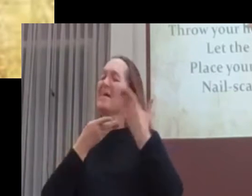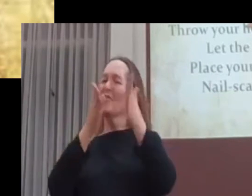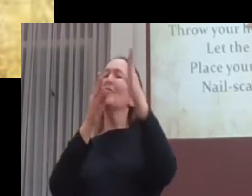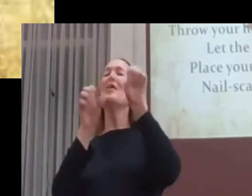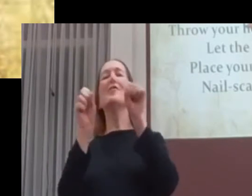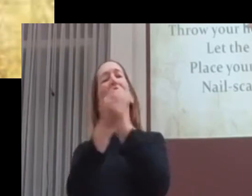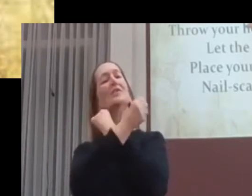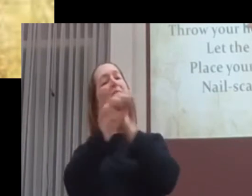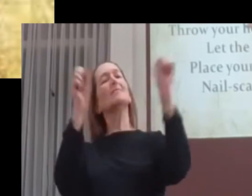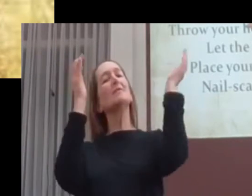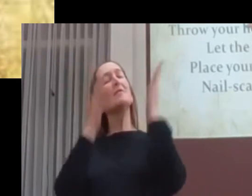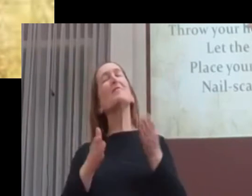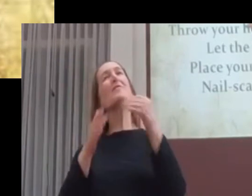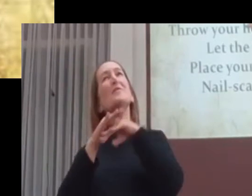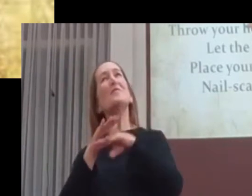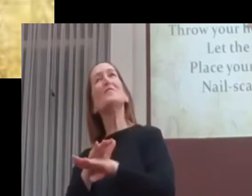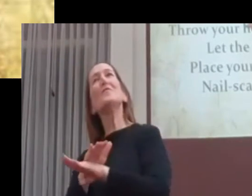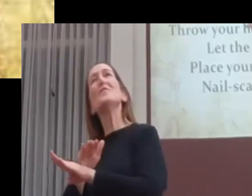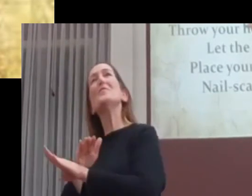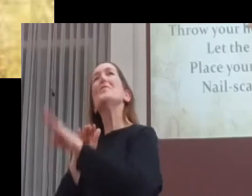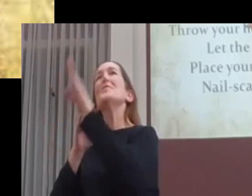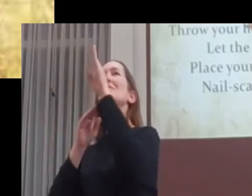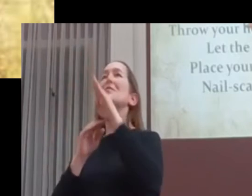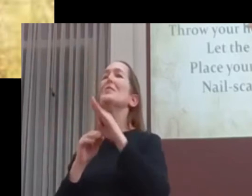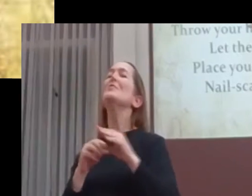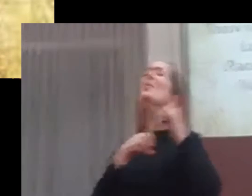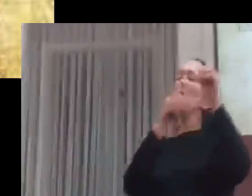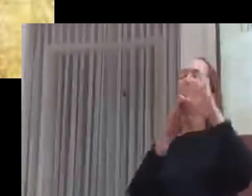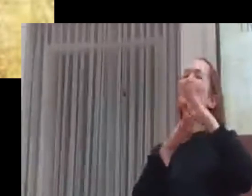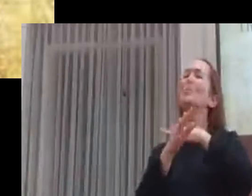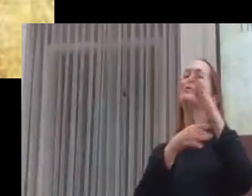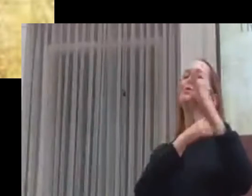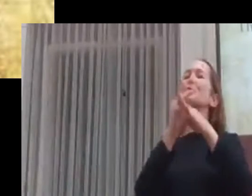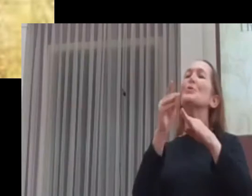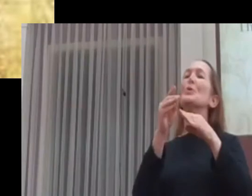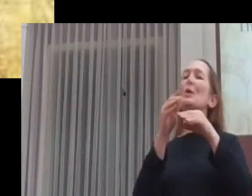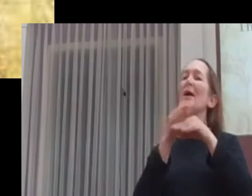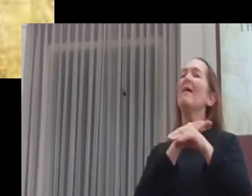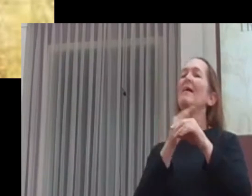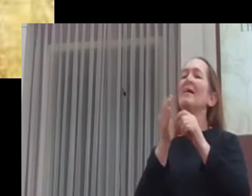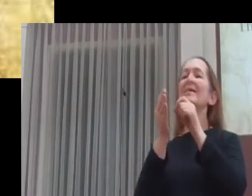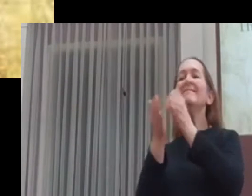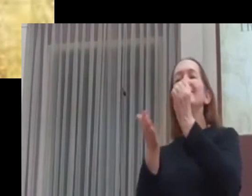garden. Throw your heart open wide. Let the